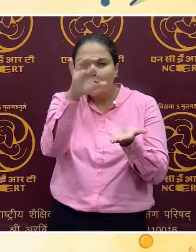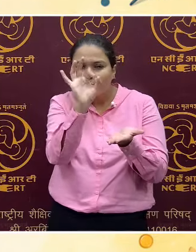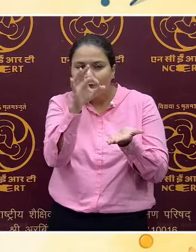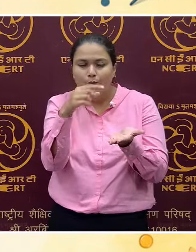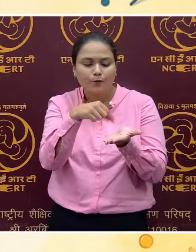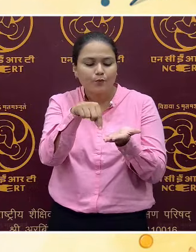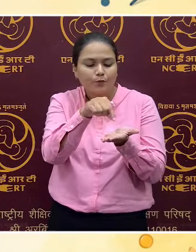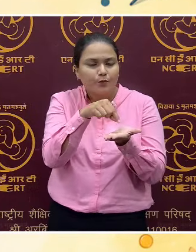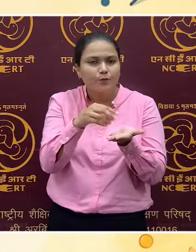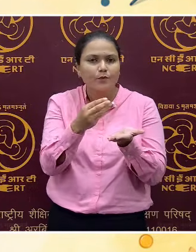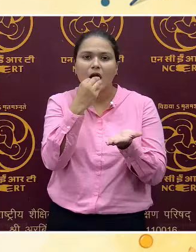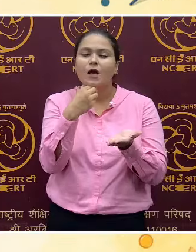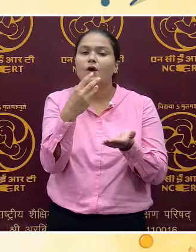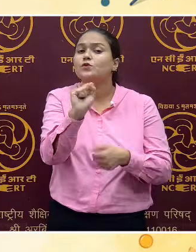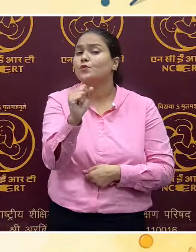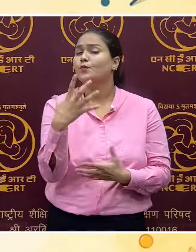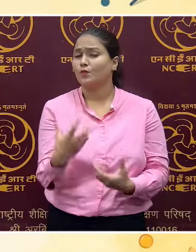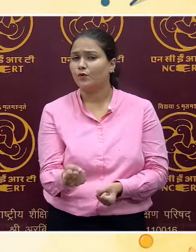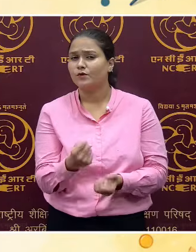Do you want to try this?